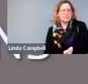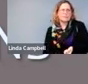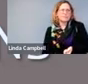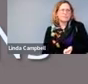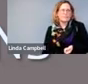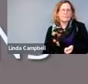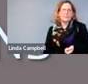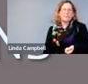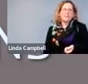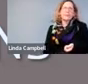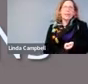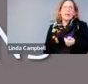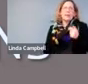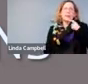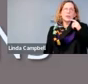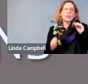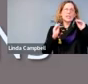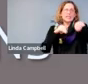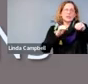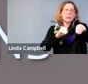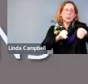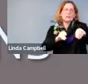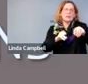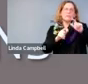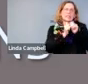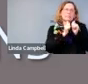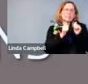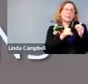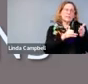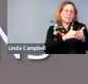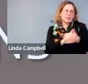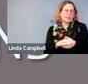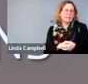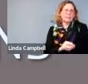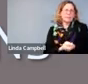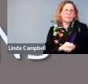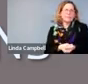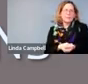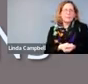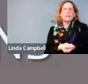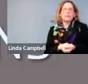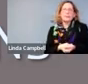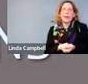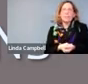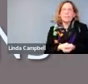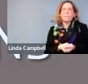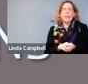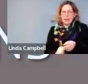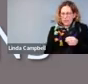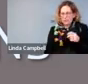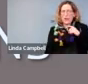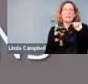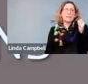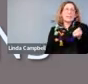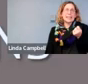They're both beautiful fish. They were introduced for sport fishing purposes.